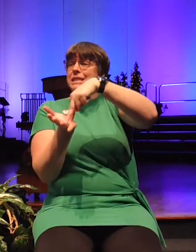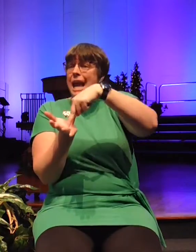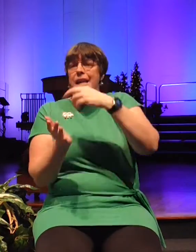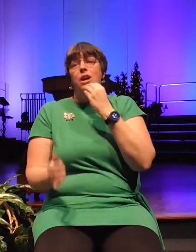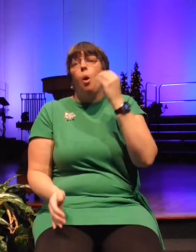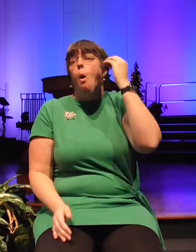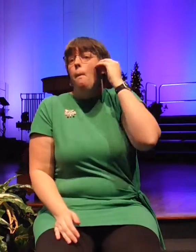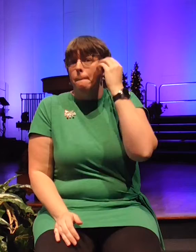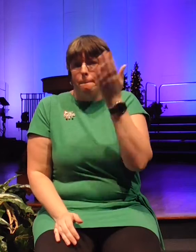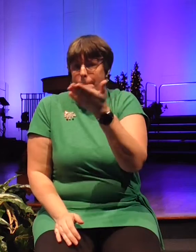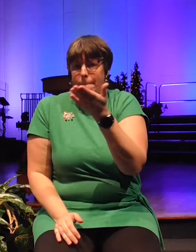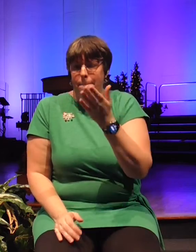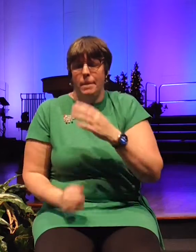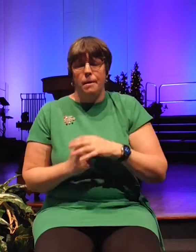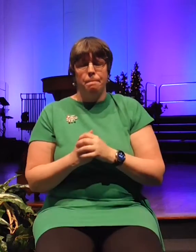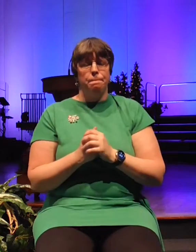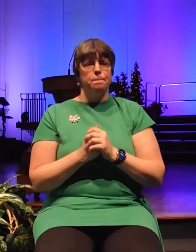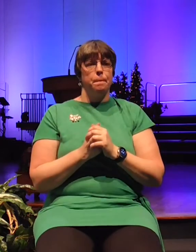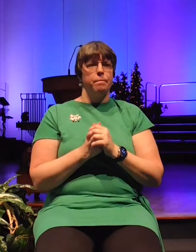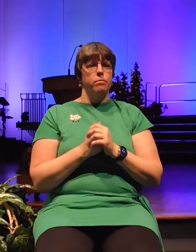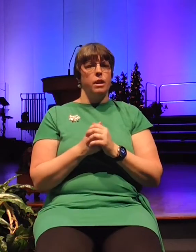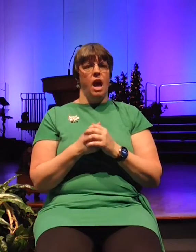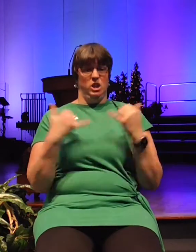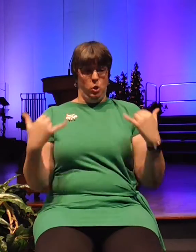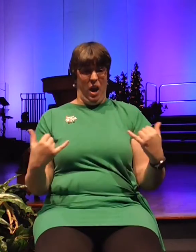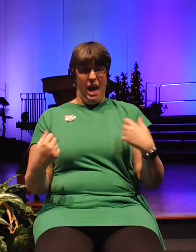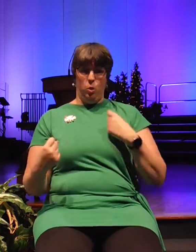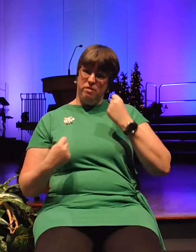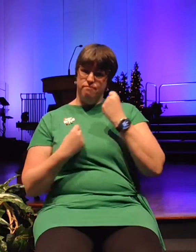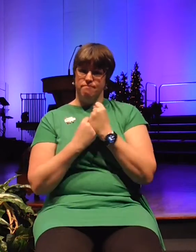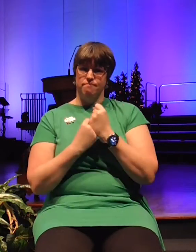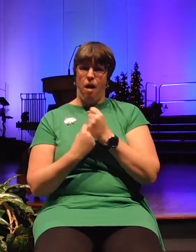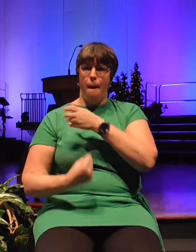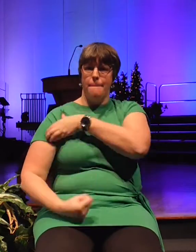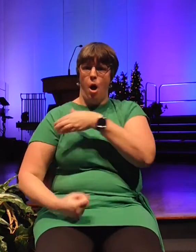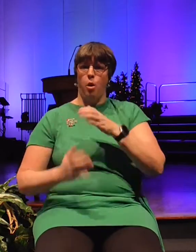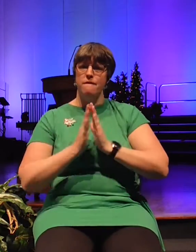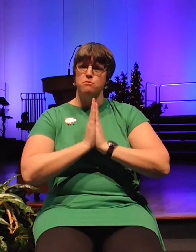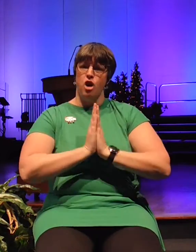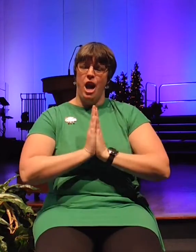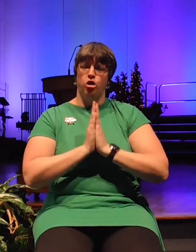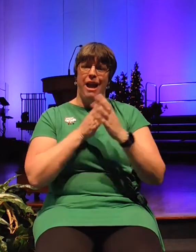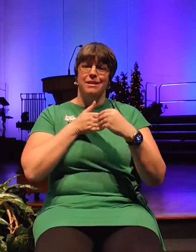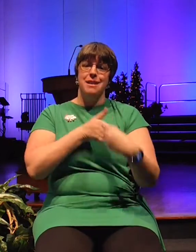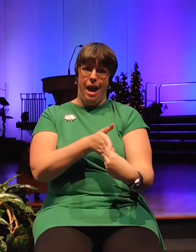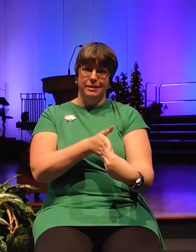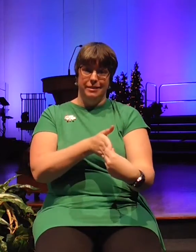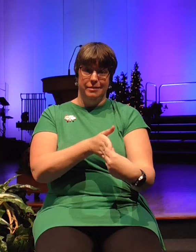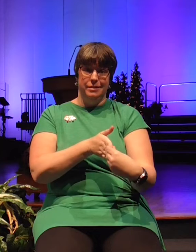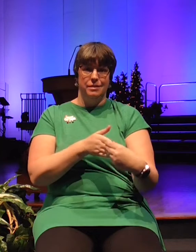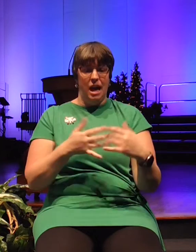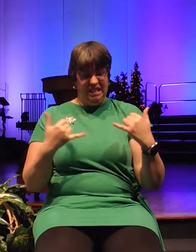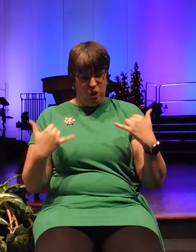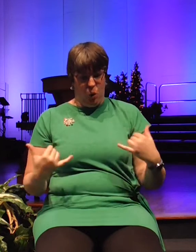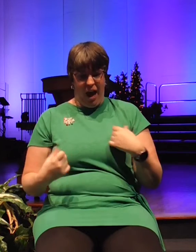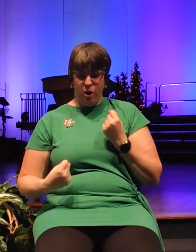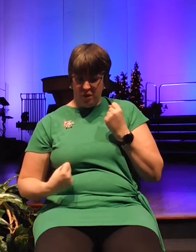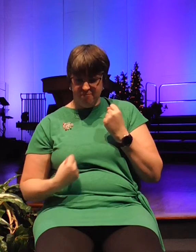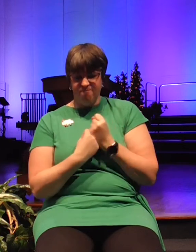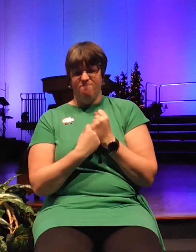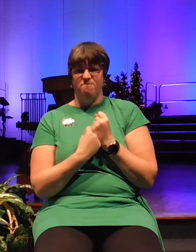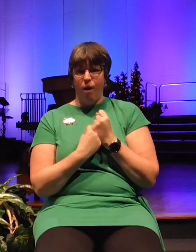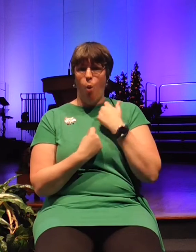homes if they're watching from home. We take a stand today for the power of prayer and guidance. We take a stand